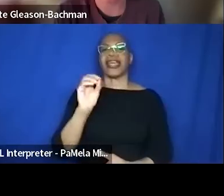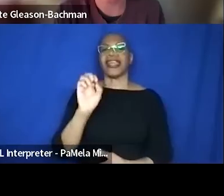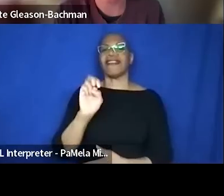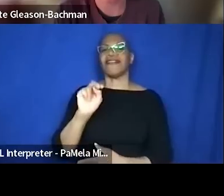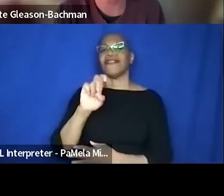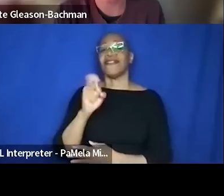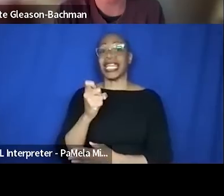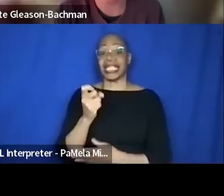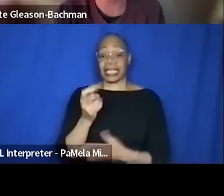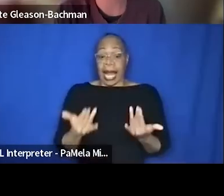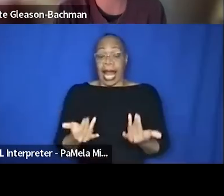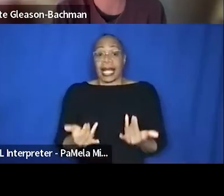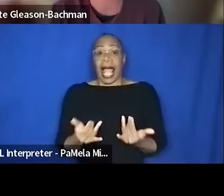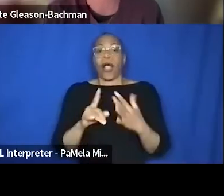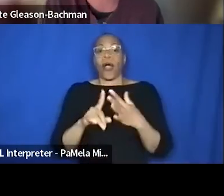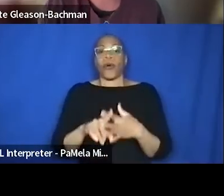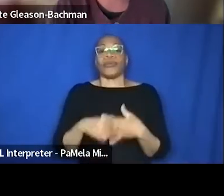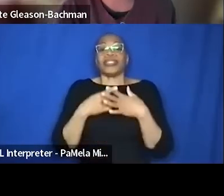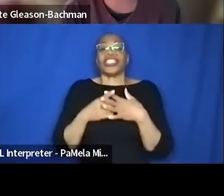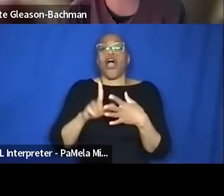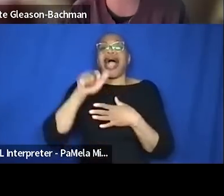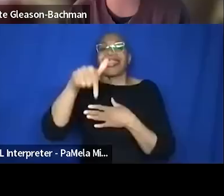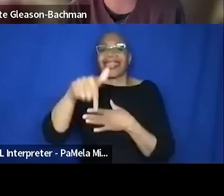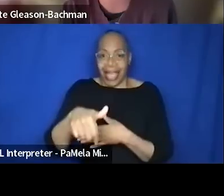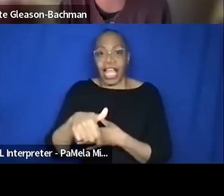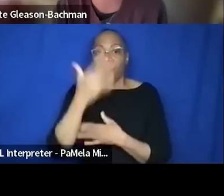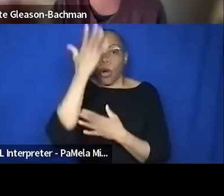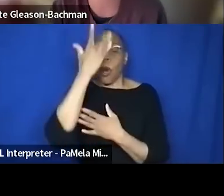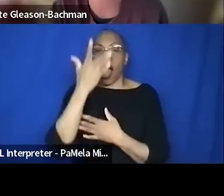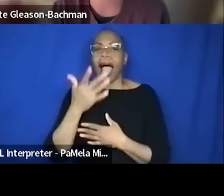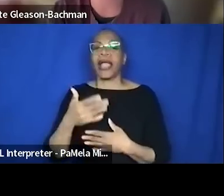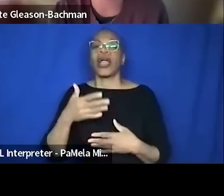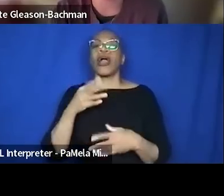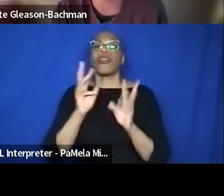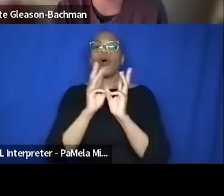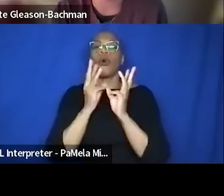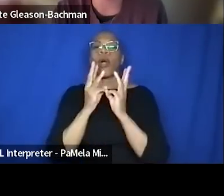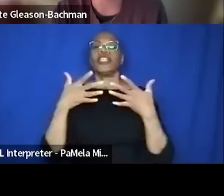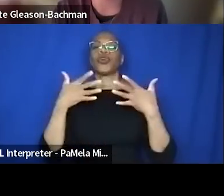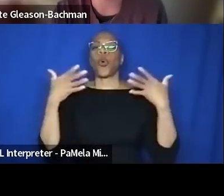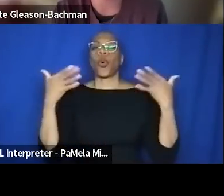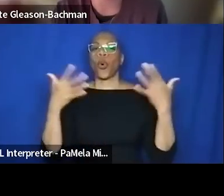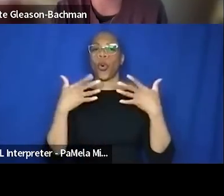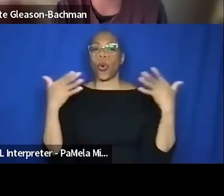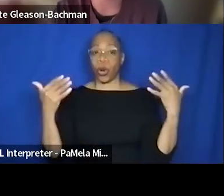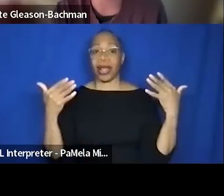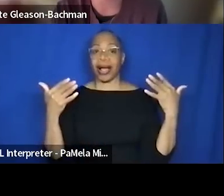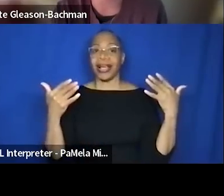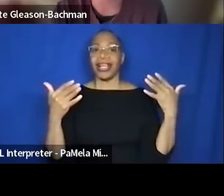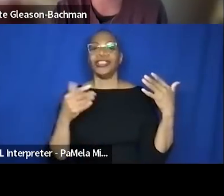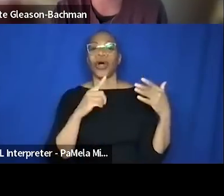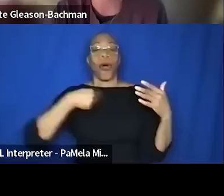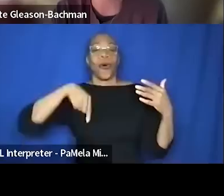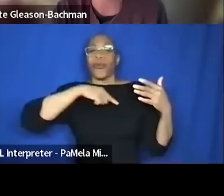later because it's cooler, so they're hunkered down a little longer, you know. So it's done by the weather. We don't decide the weather